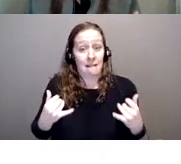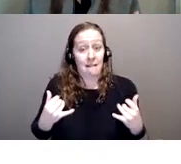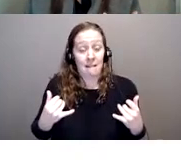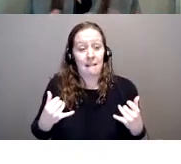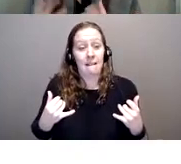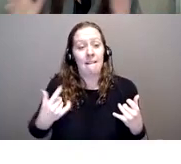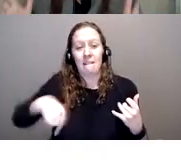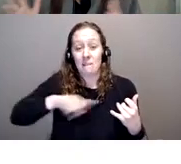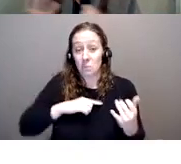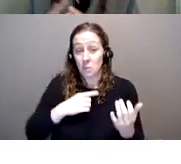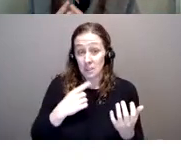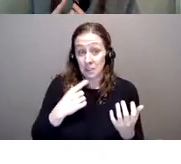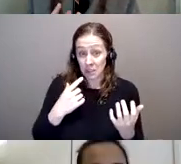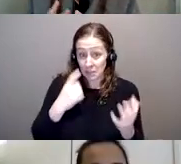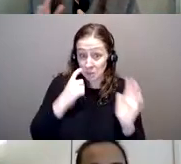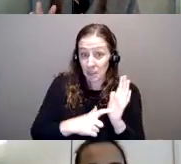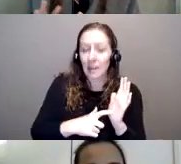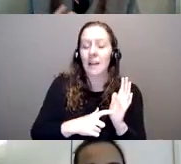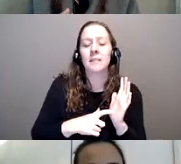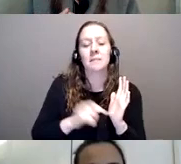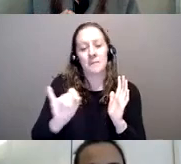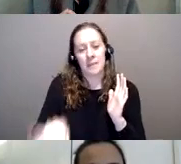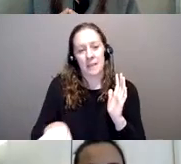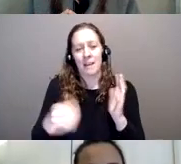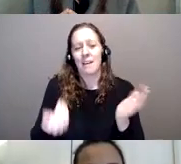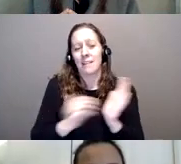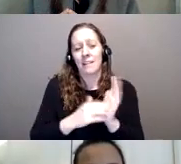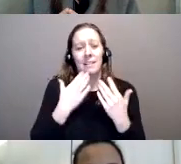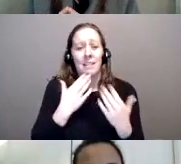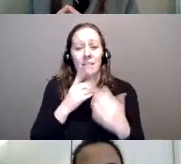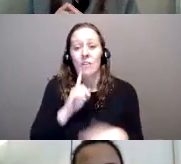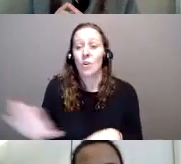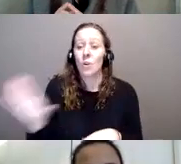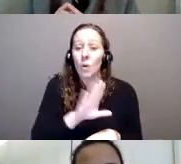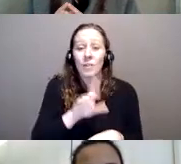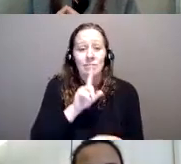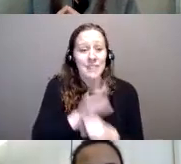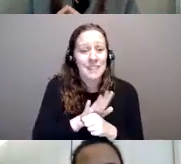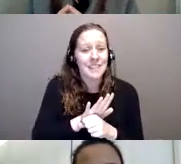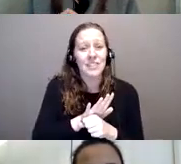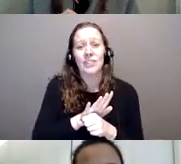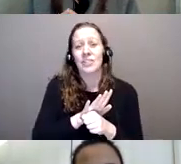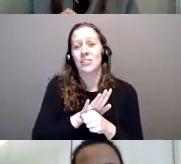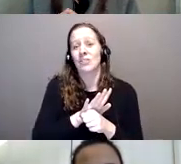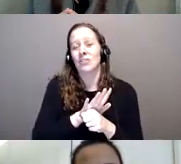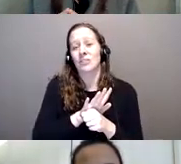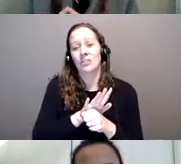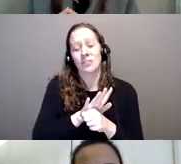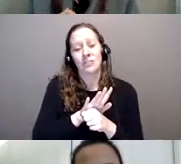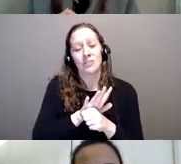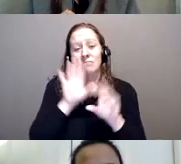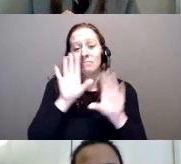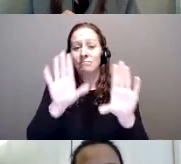So again, thank you so much for your dedication and your